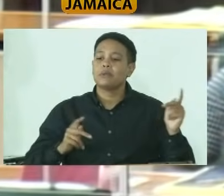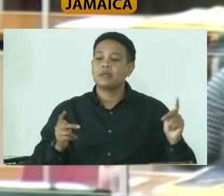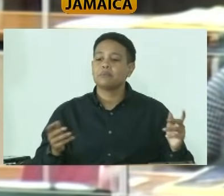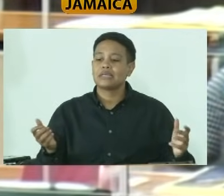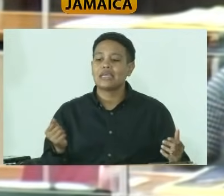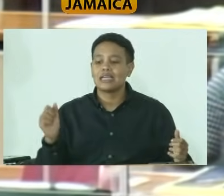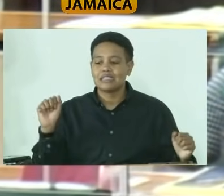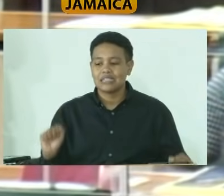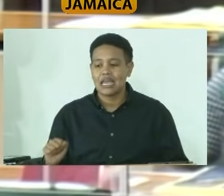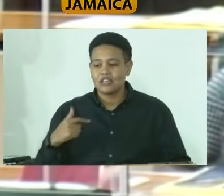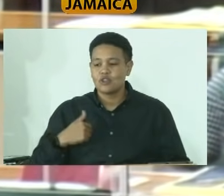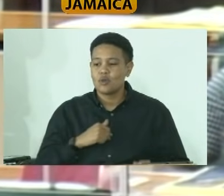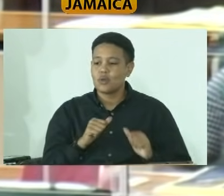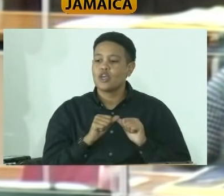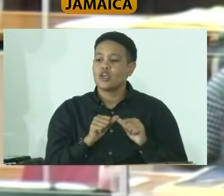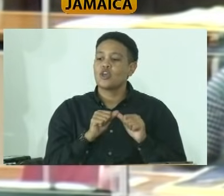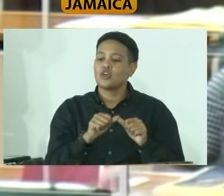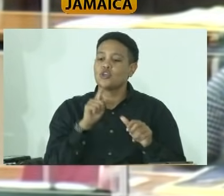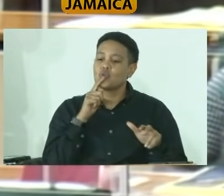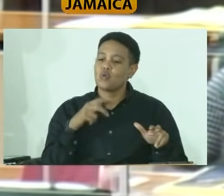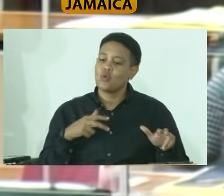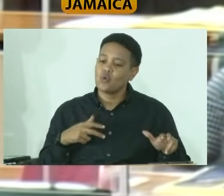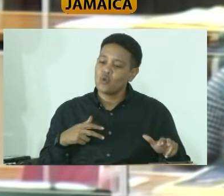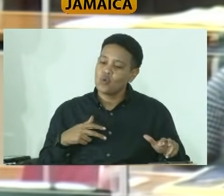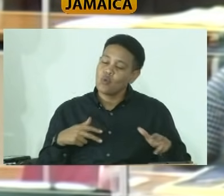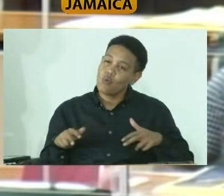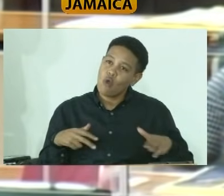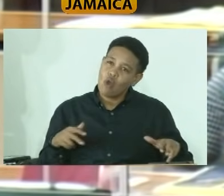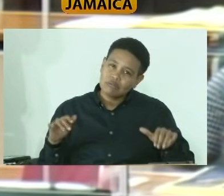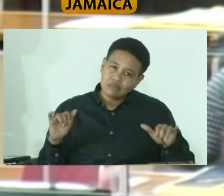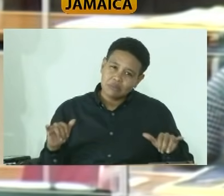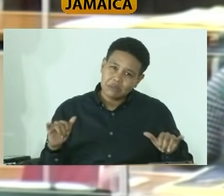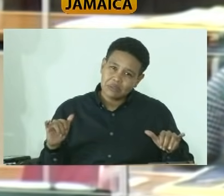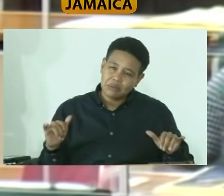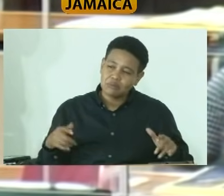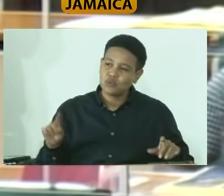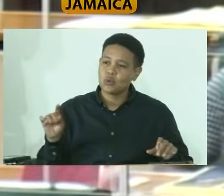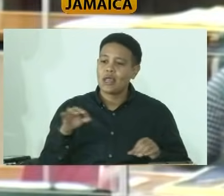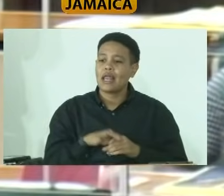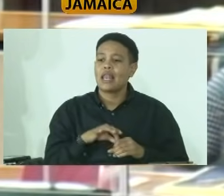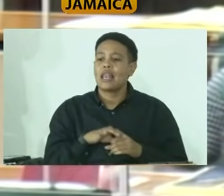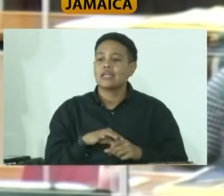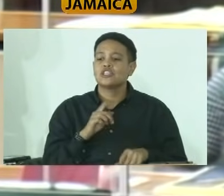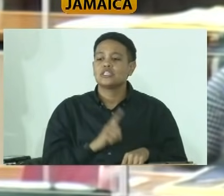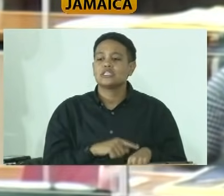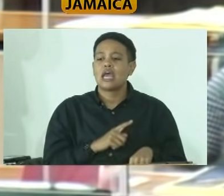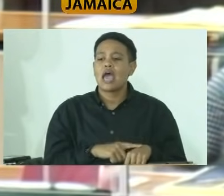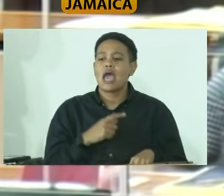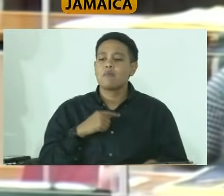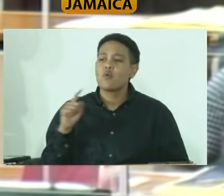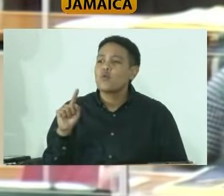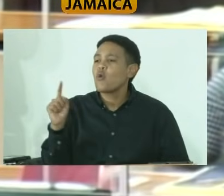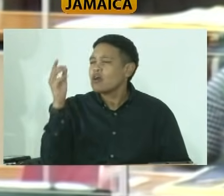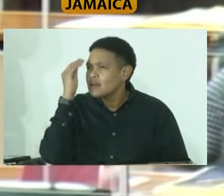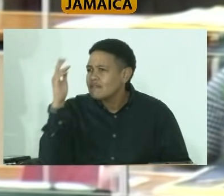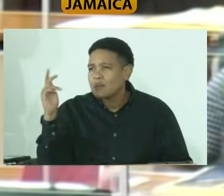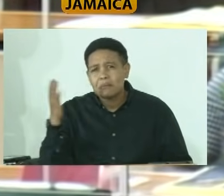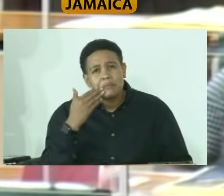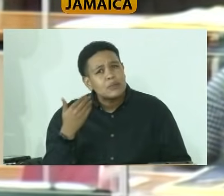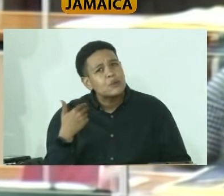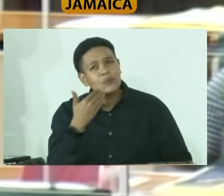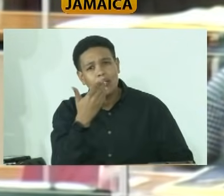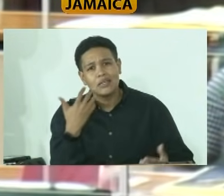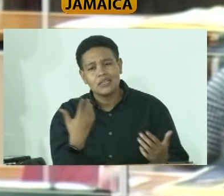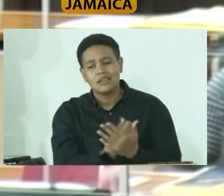And so we continue to work as we would during an election cycle, and we bring the message of